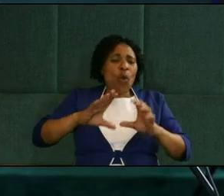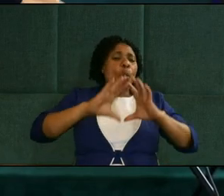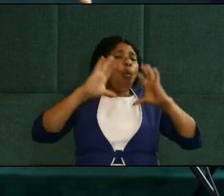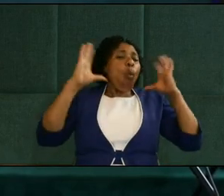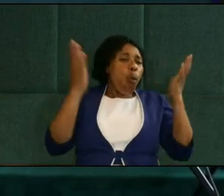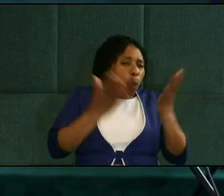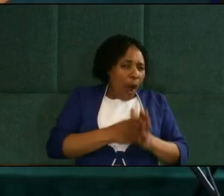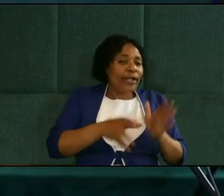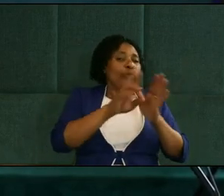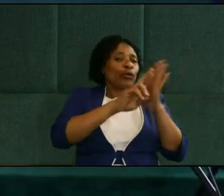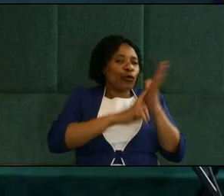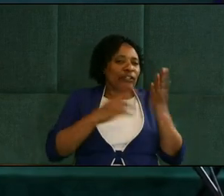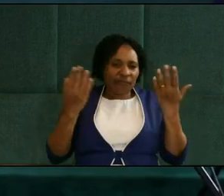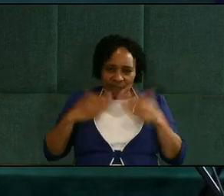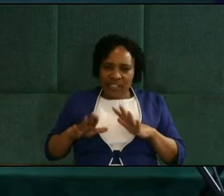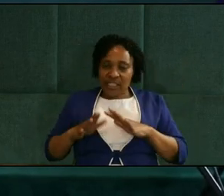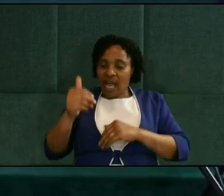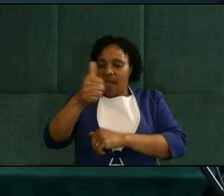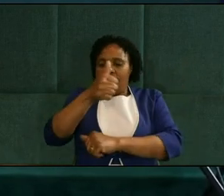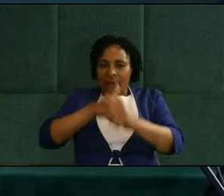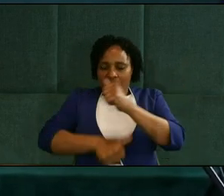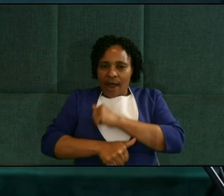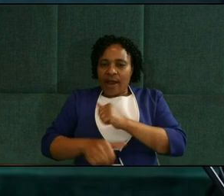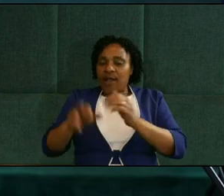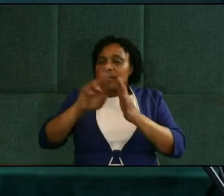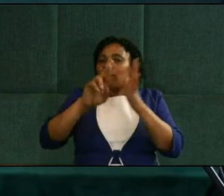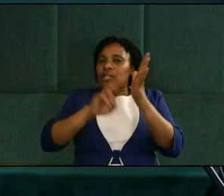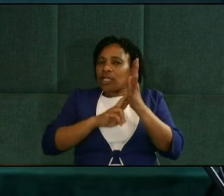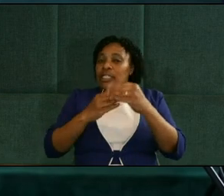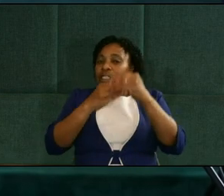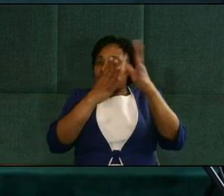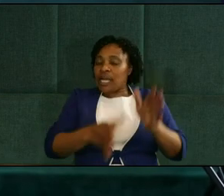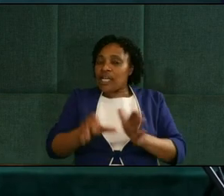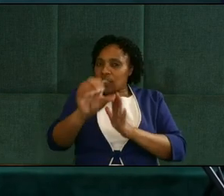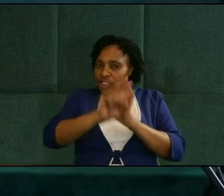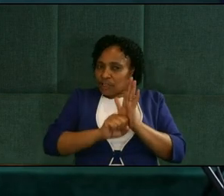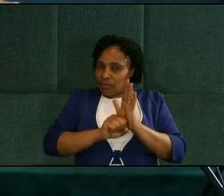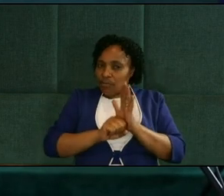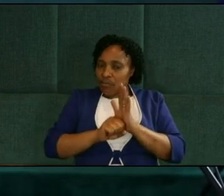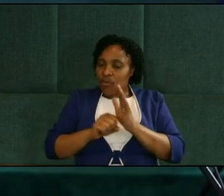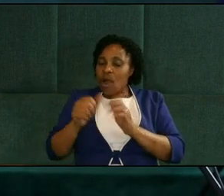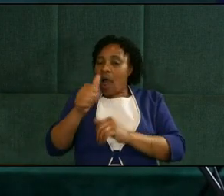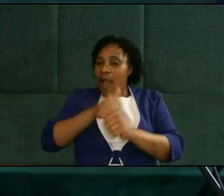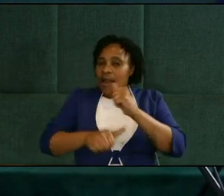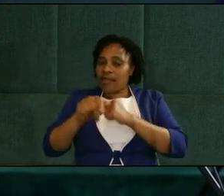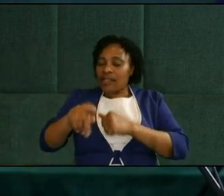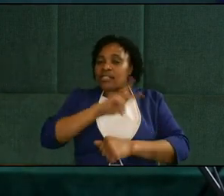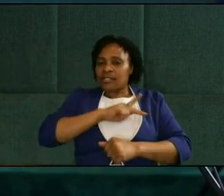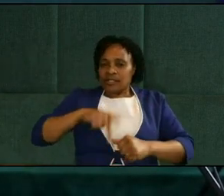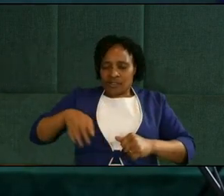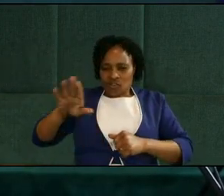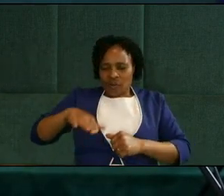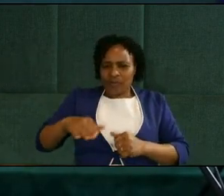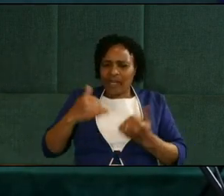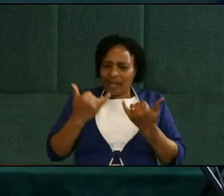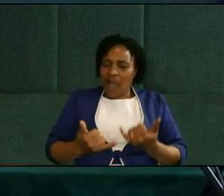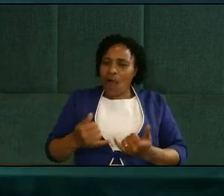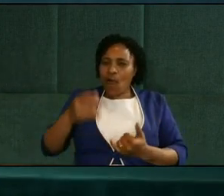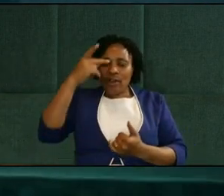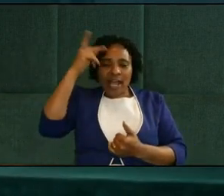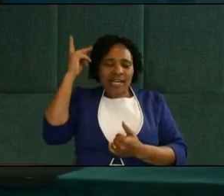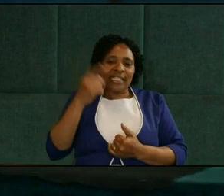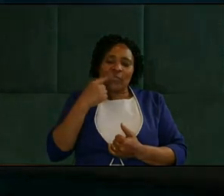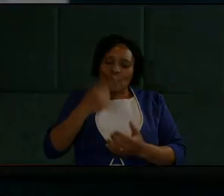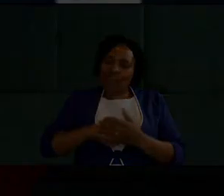The entire world is under the rulership of these kingdoms. Is the church with me? Yes, good. So Daniel said there'll be another and a